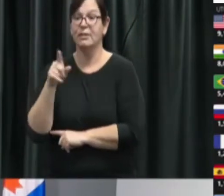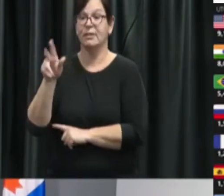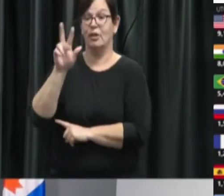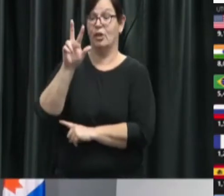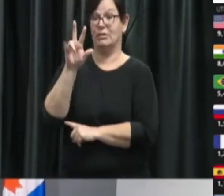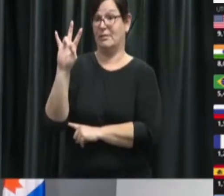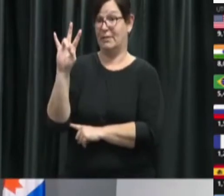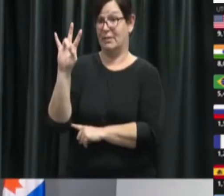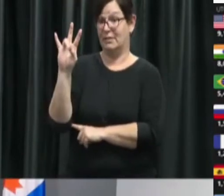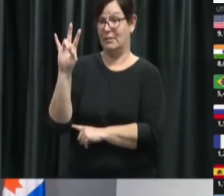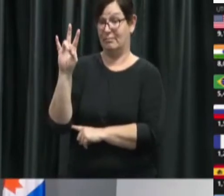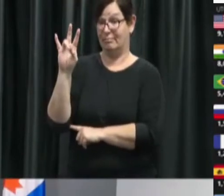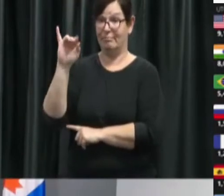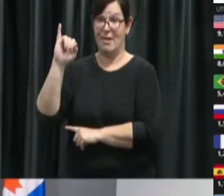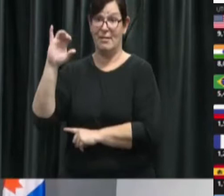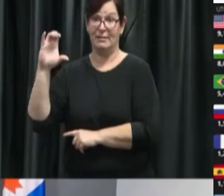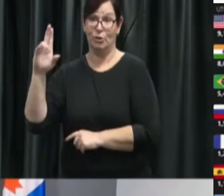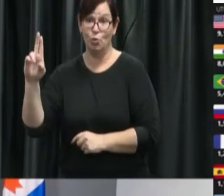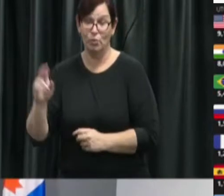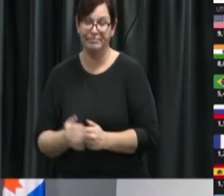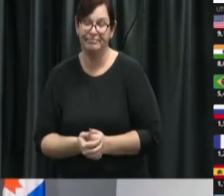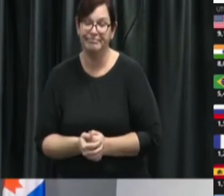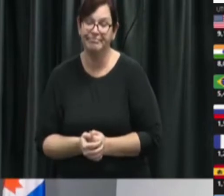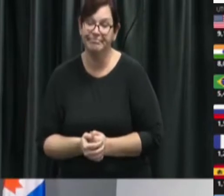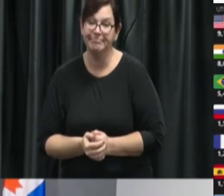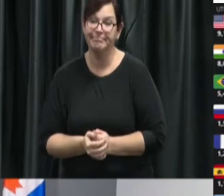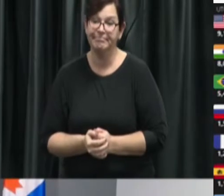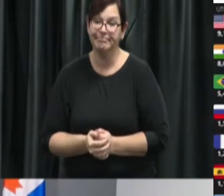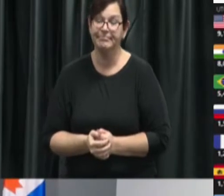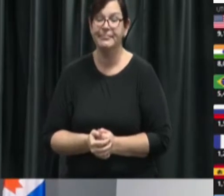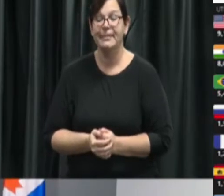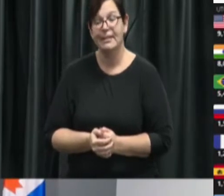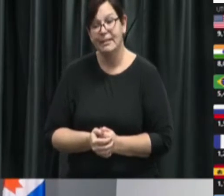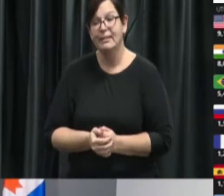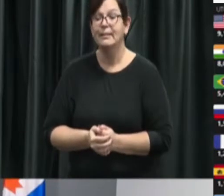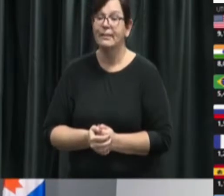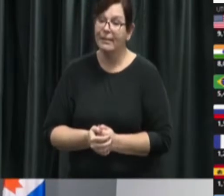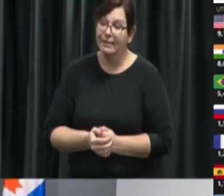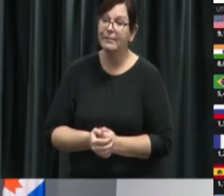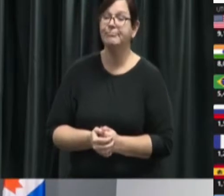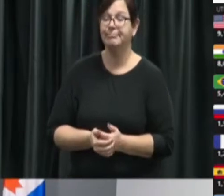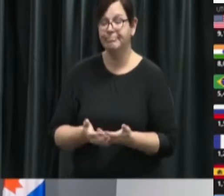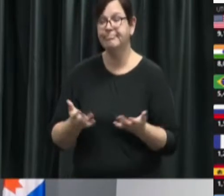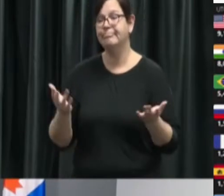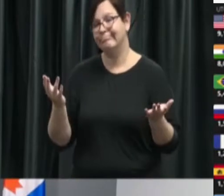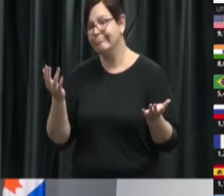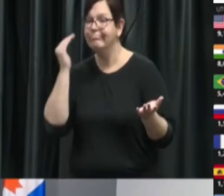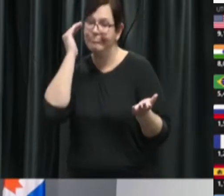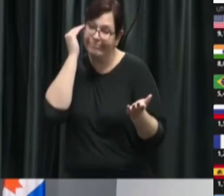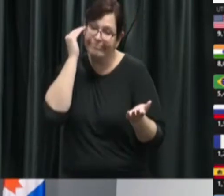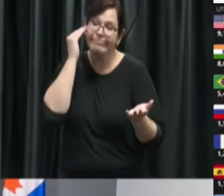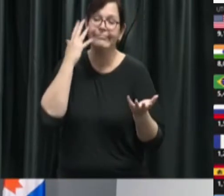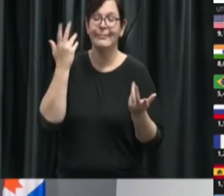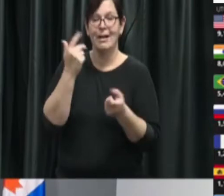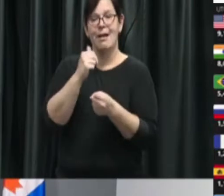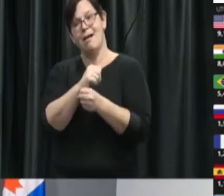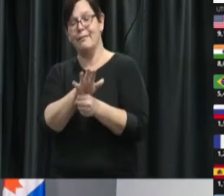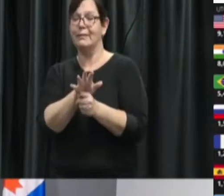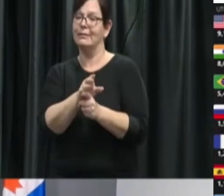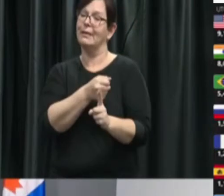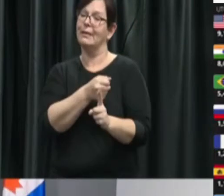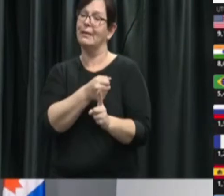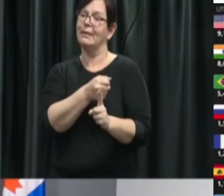ICU. It's widely understood that COVID-19 hits hardest in places that are low income